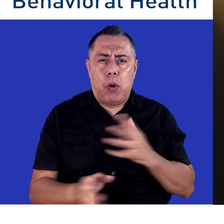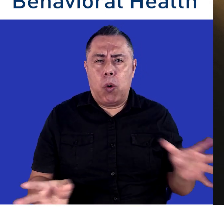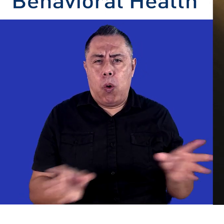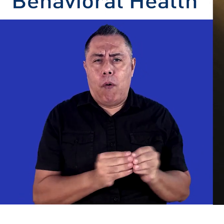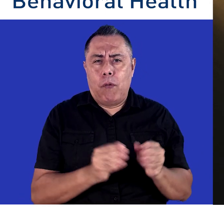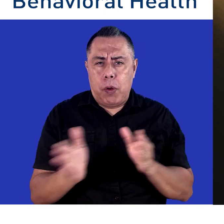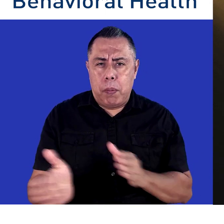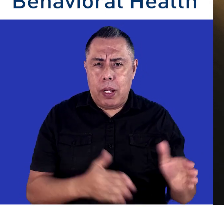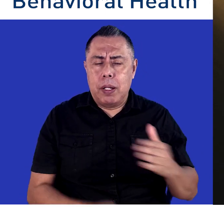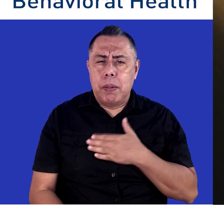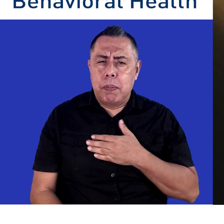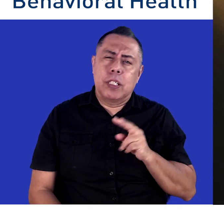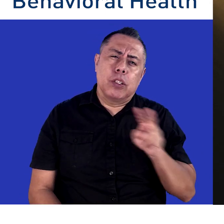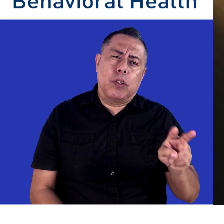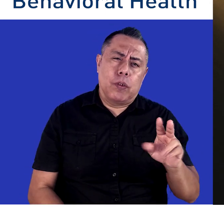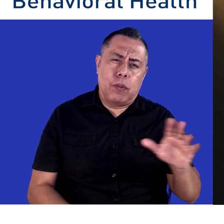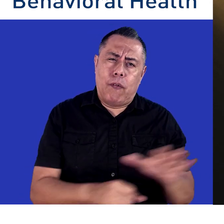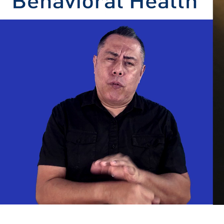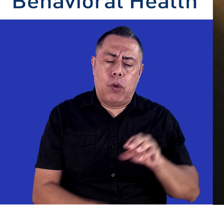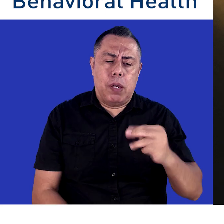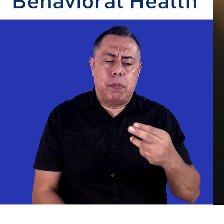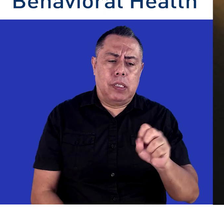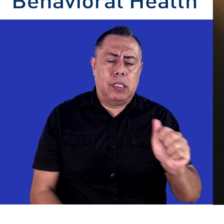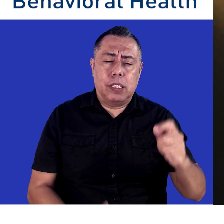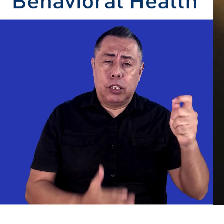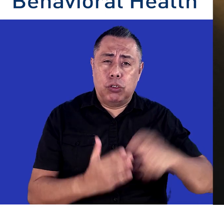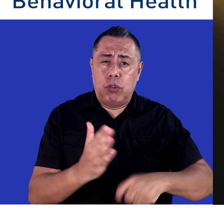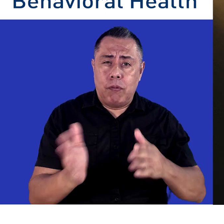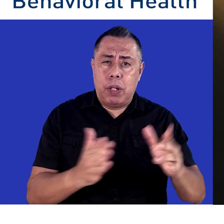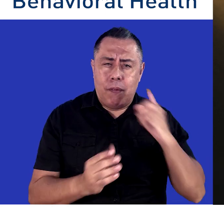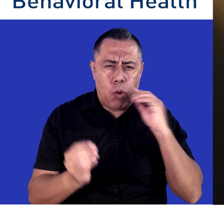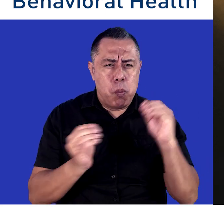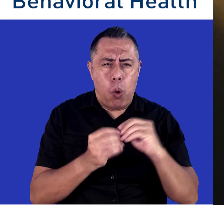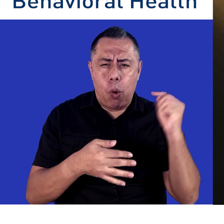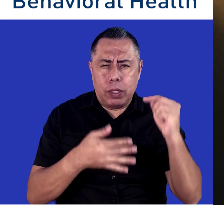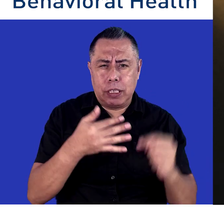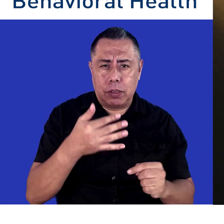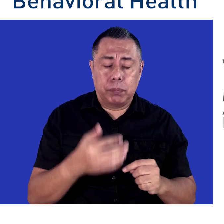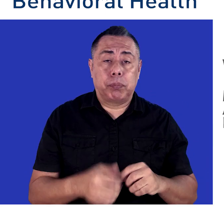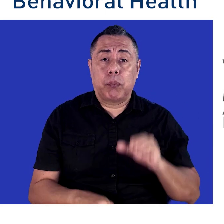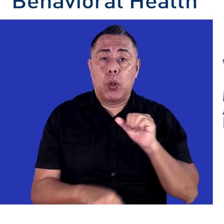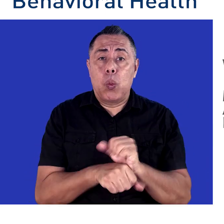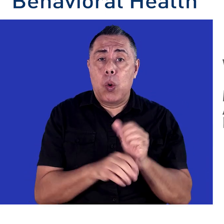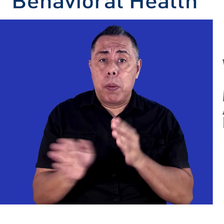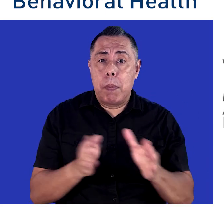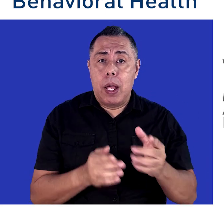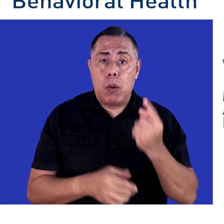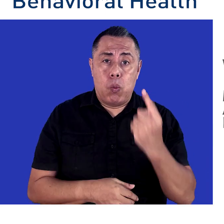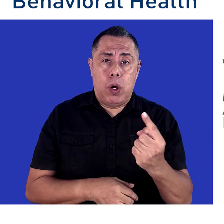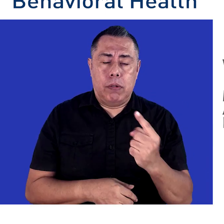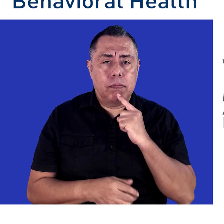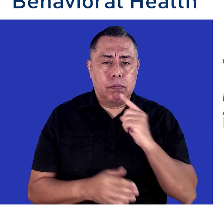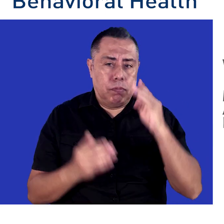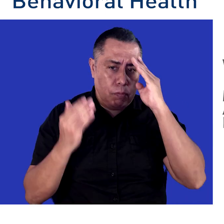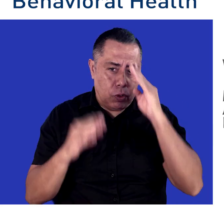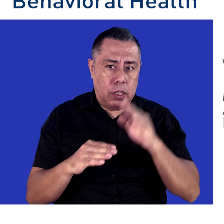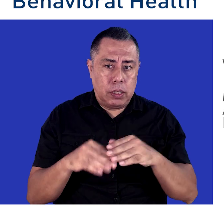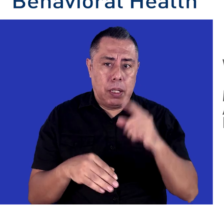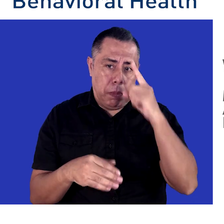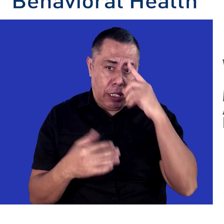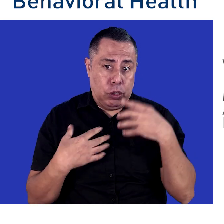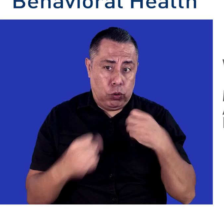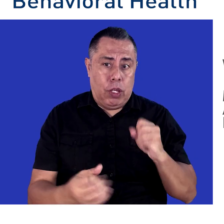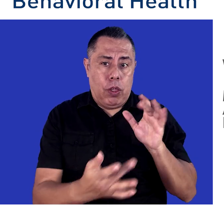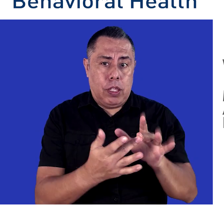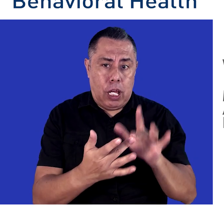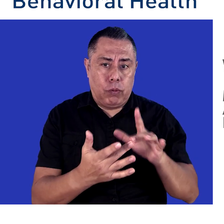plan. Please see the full MHSA draft plan for more details. Work Plan 1 is Mental Health Outreach, Awareness,